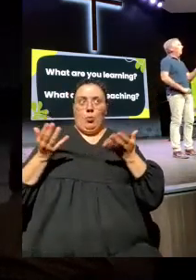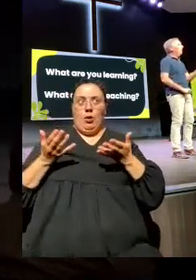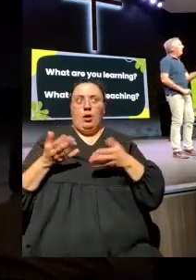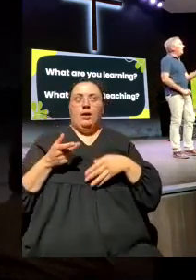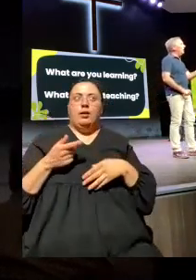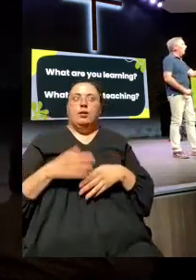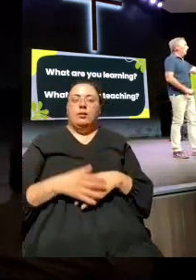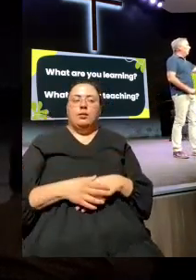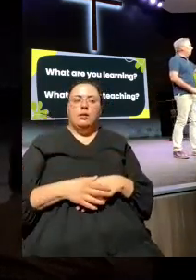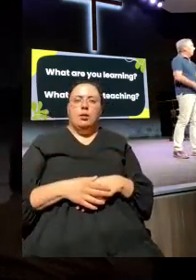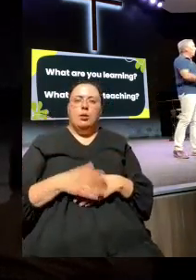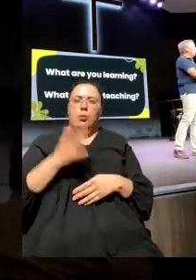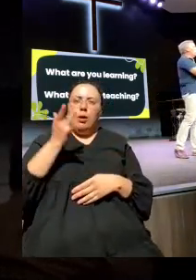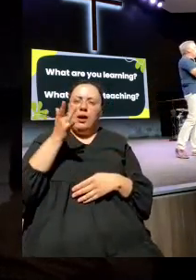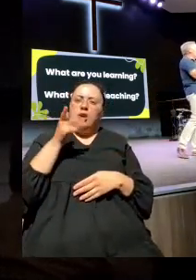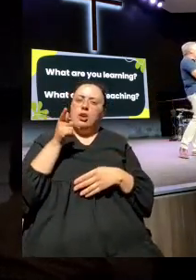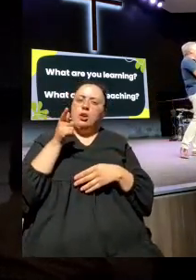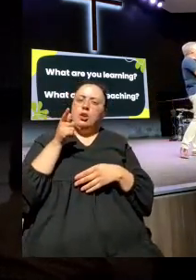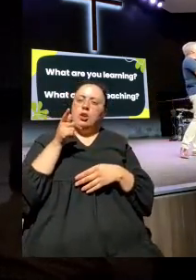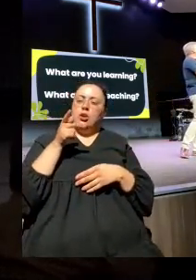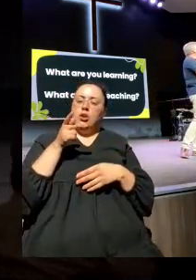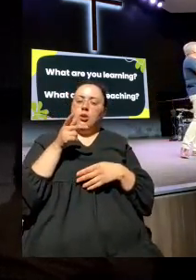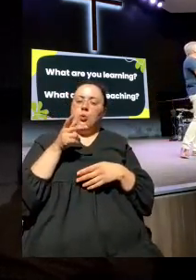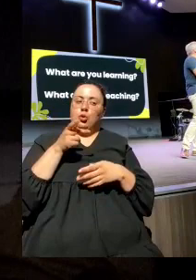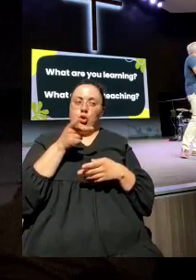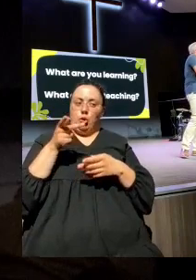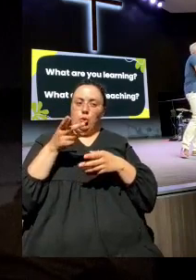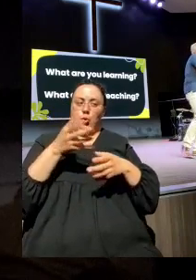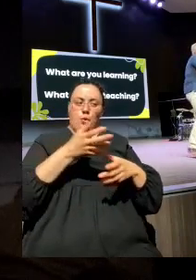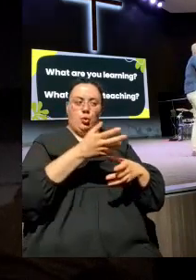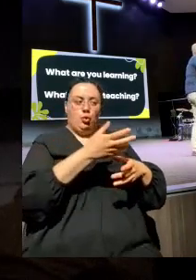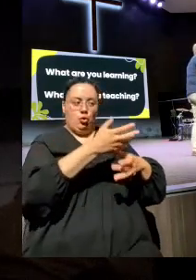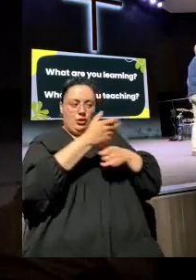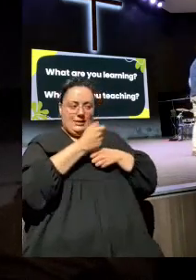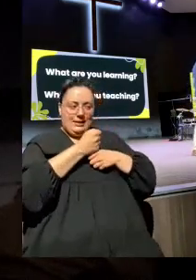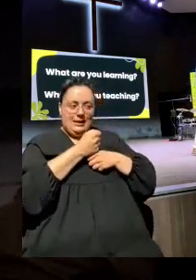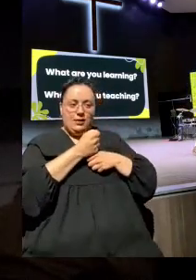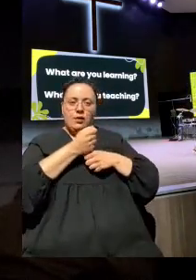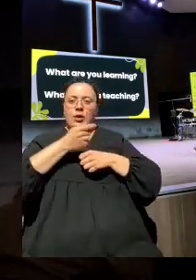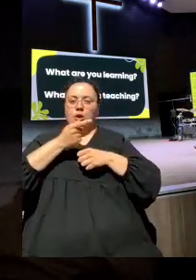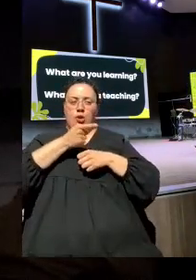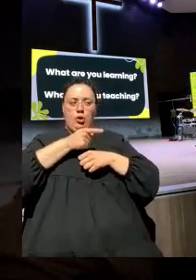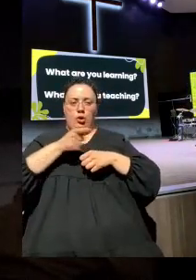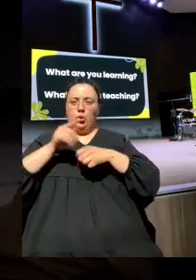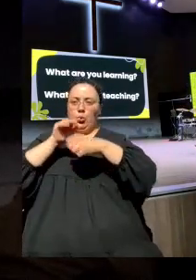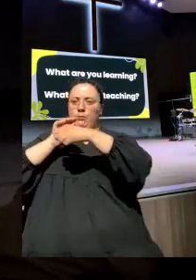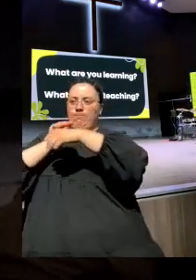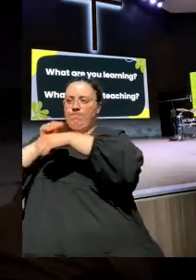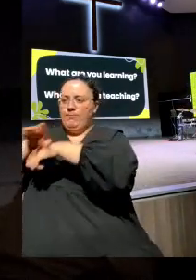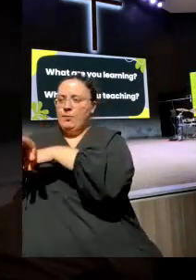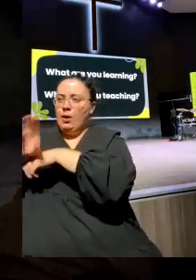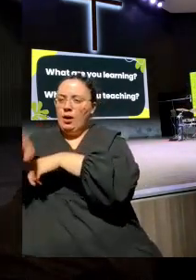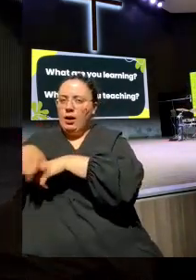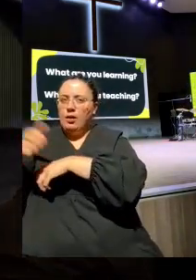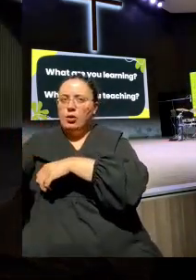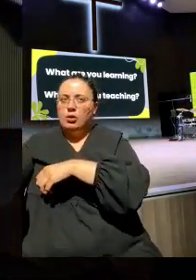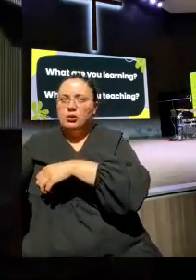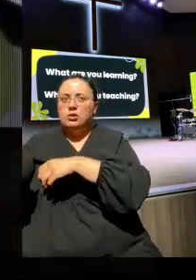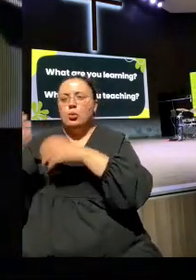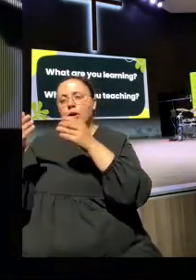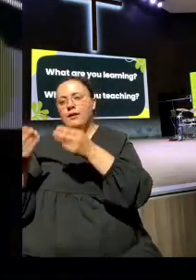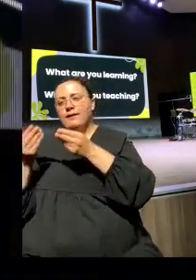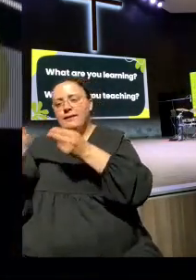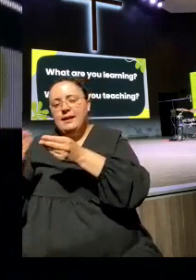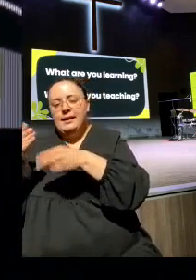Because you're feeding others with what you receive. If all you're doing is coming to church, you're bringing your kids to church, you're making a